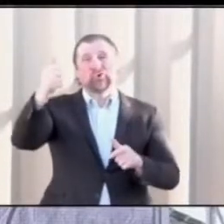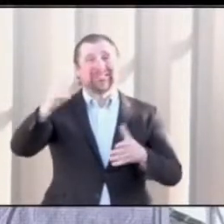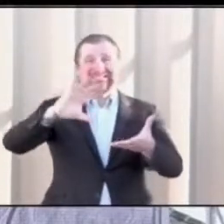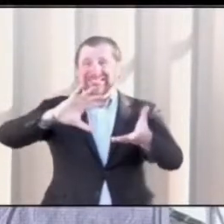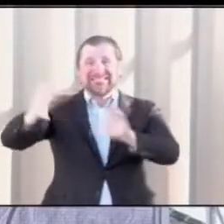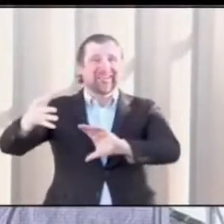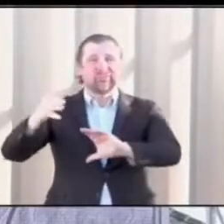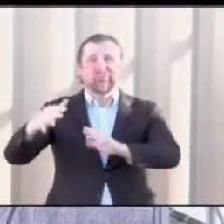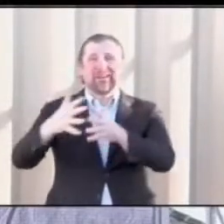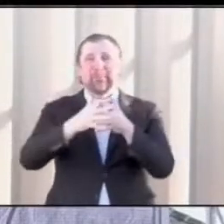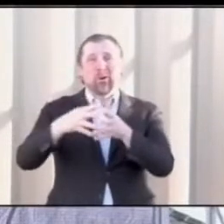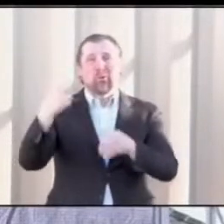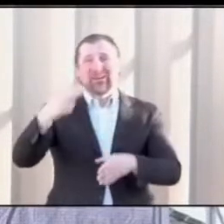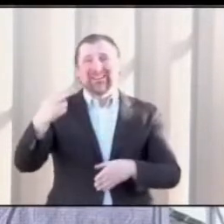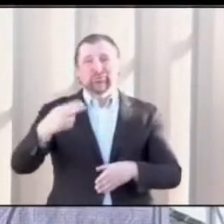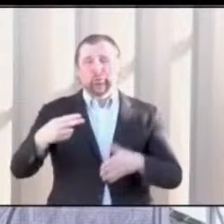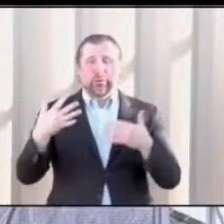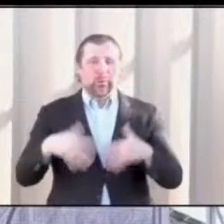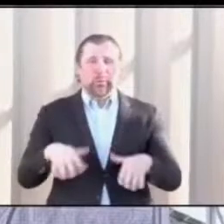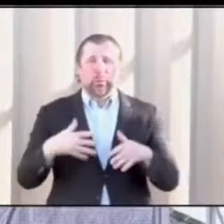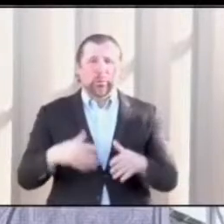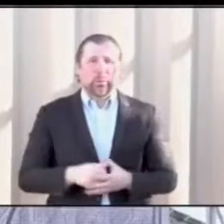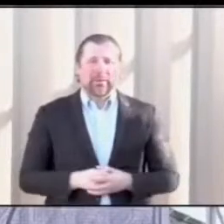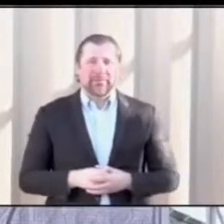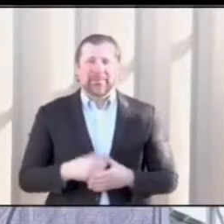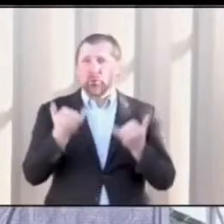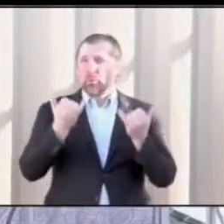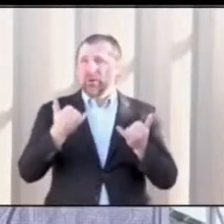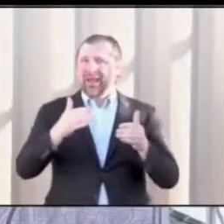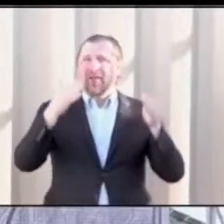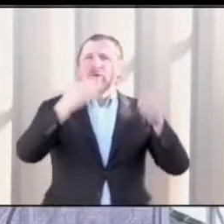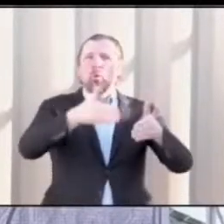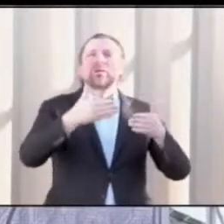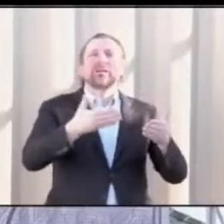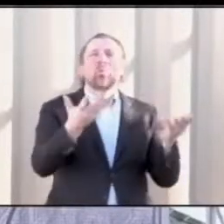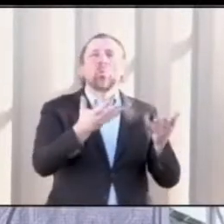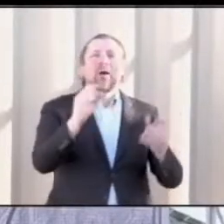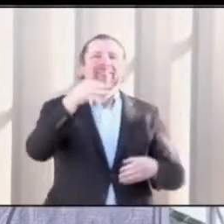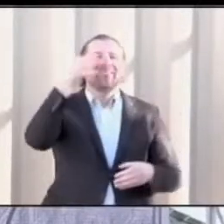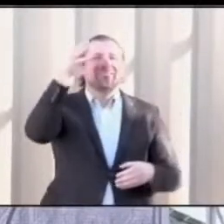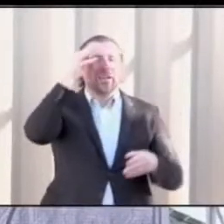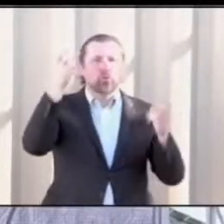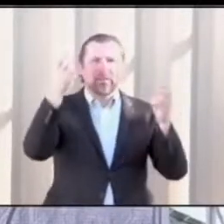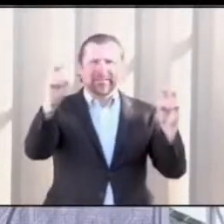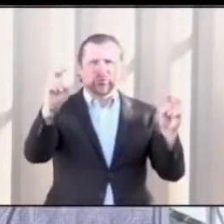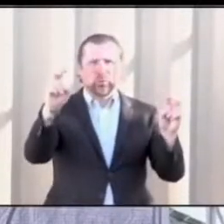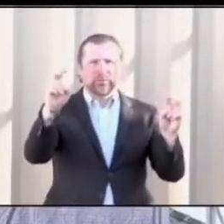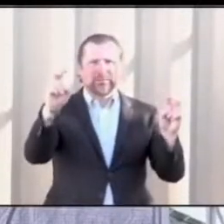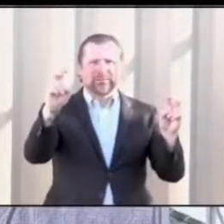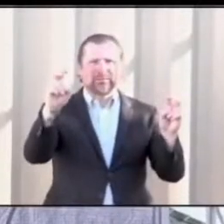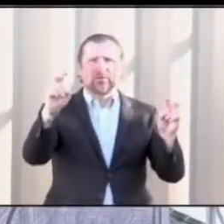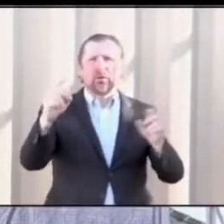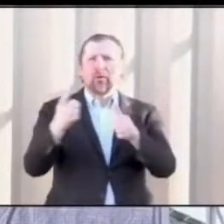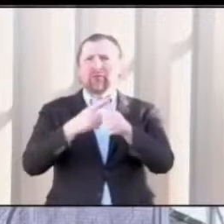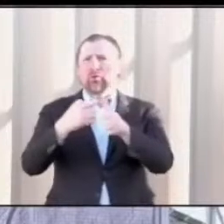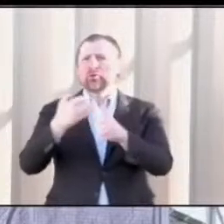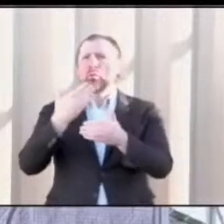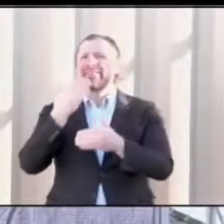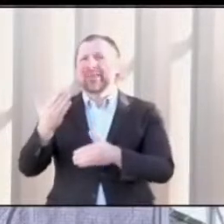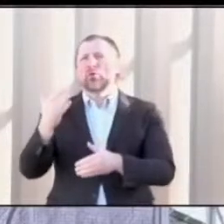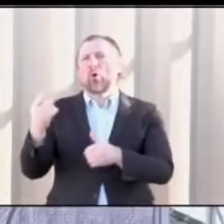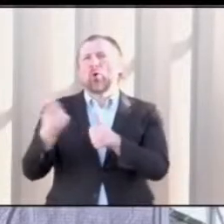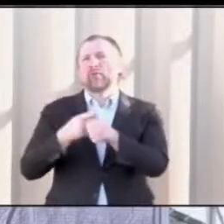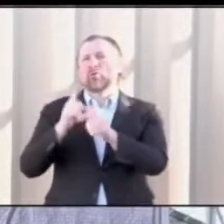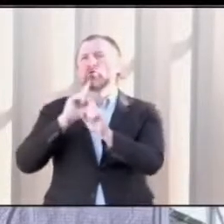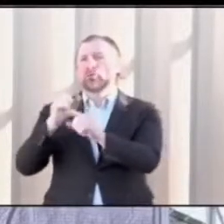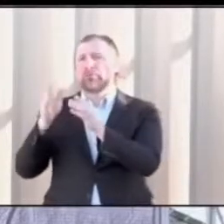of America. I'm here to focus on the federal issues, but first I want to thank our first